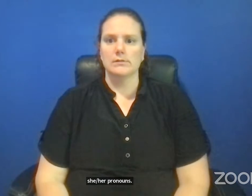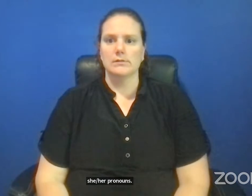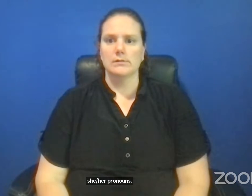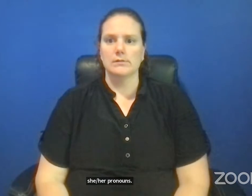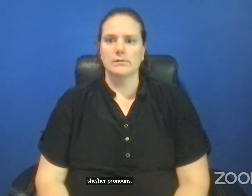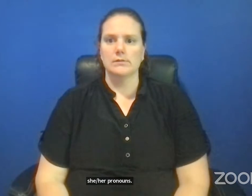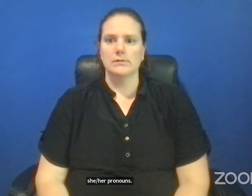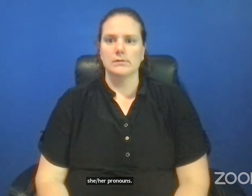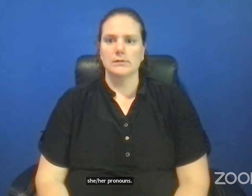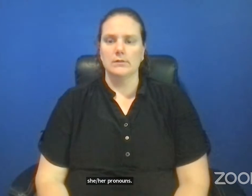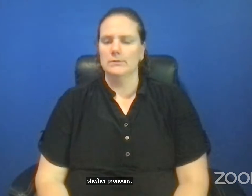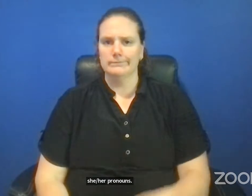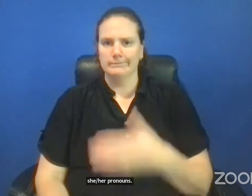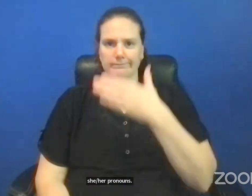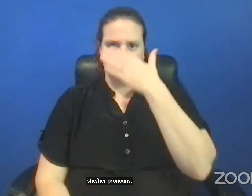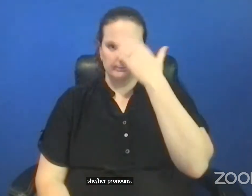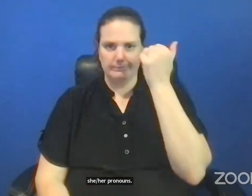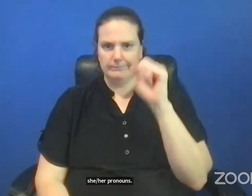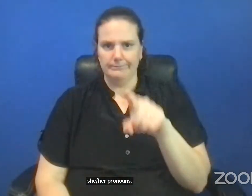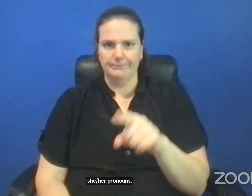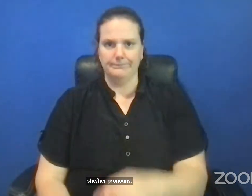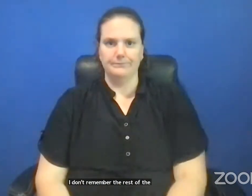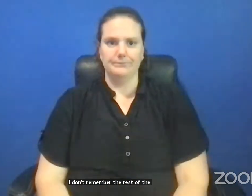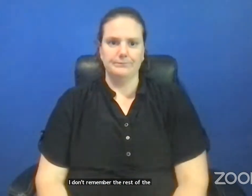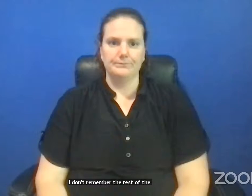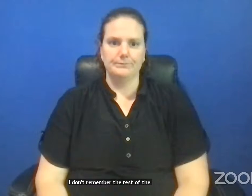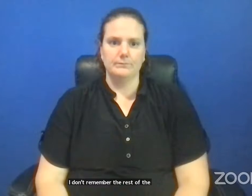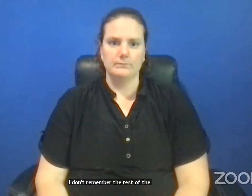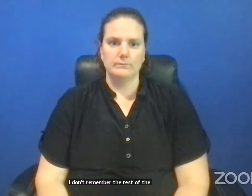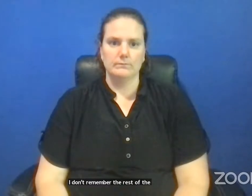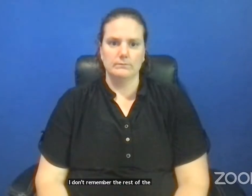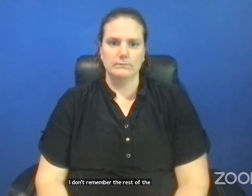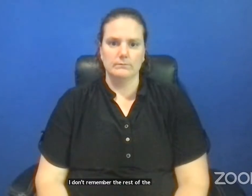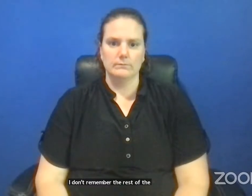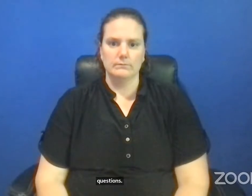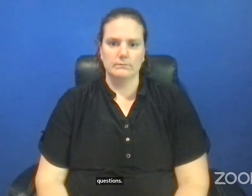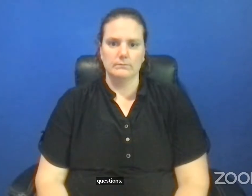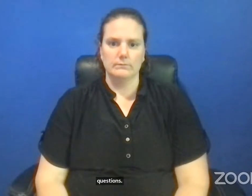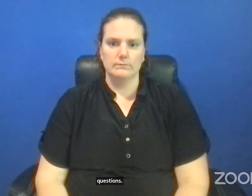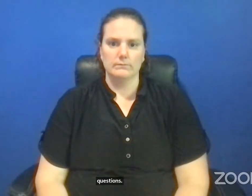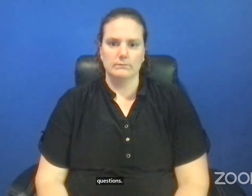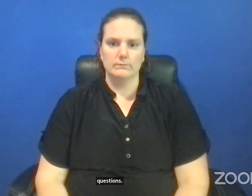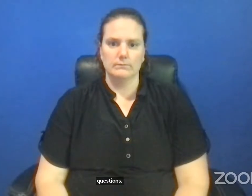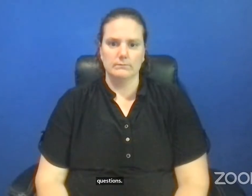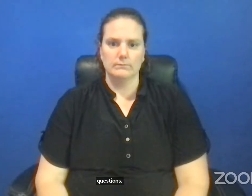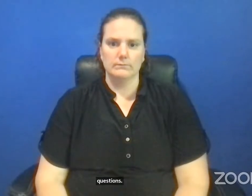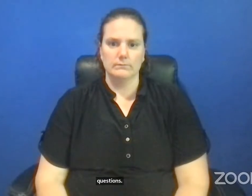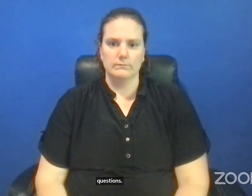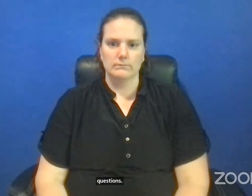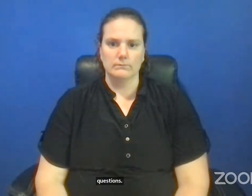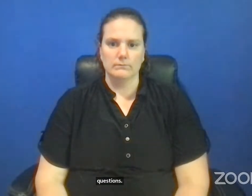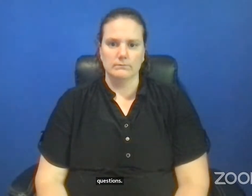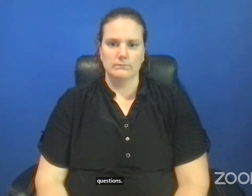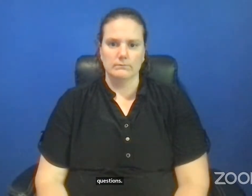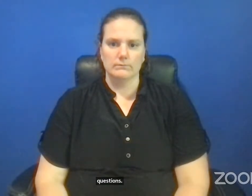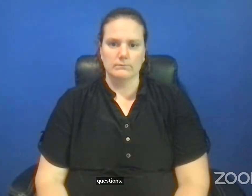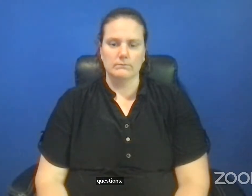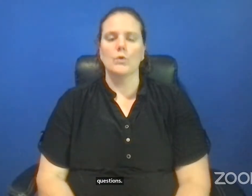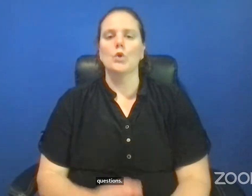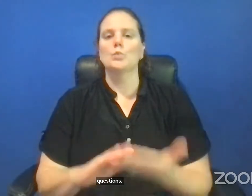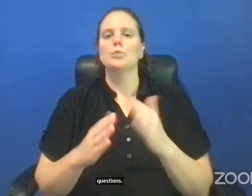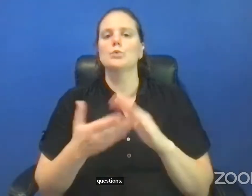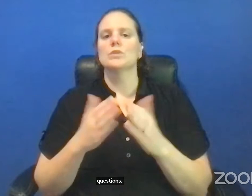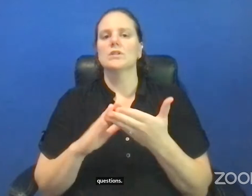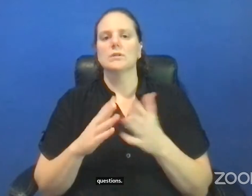don't remember the rest of the questions. What do you think of when you think of the word